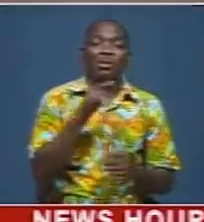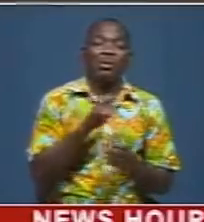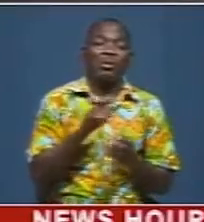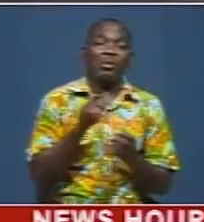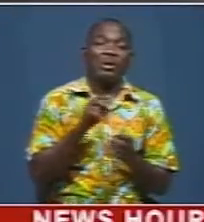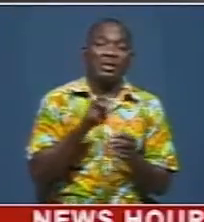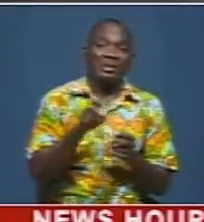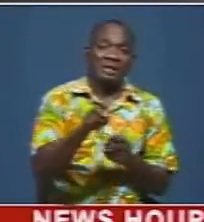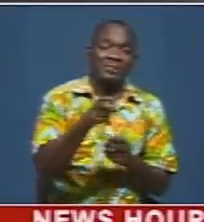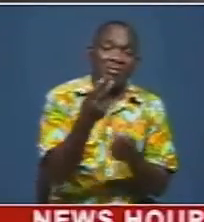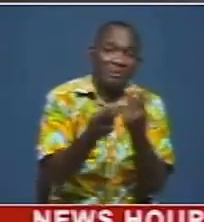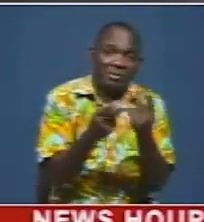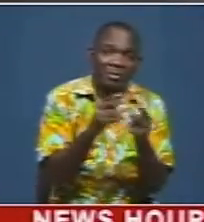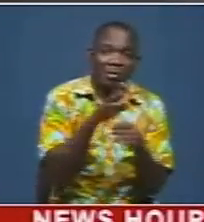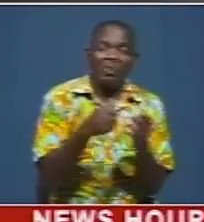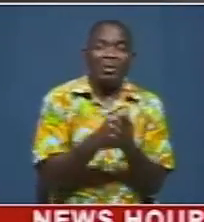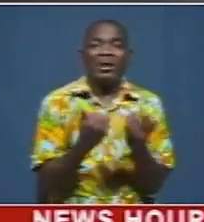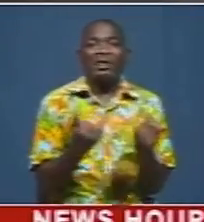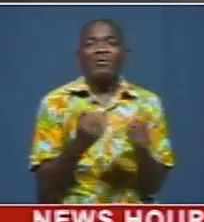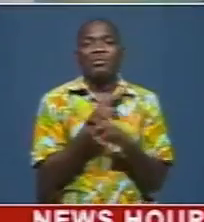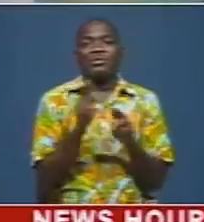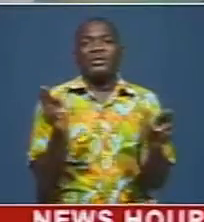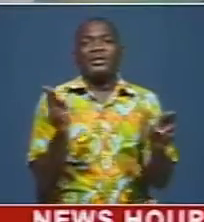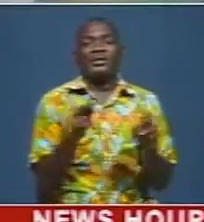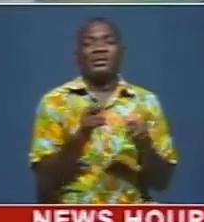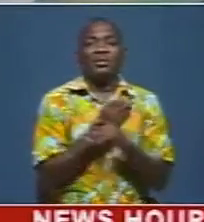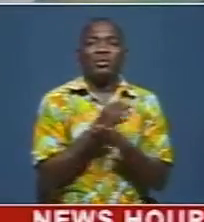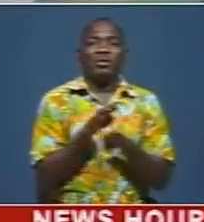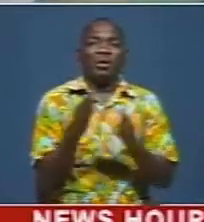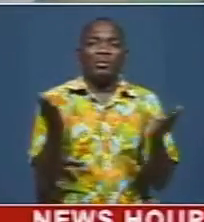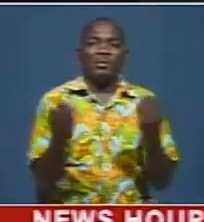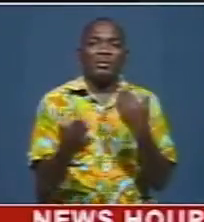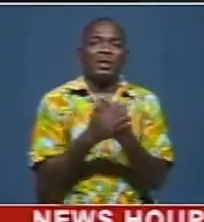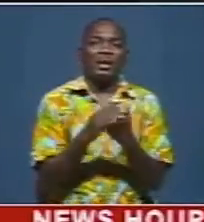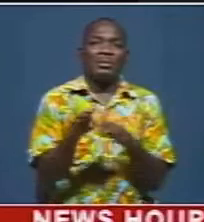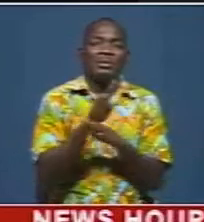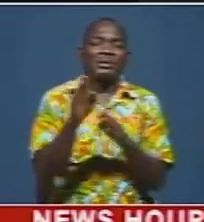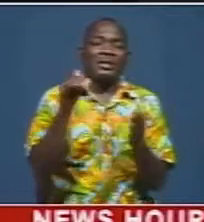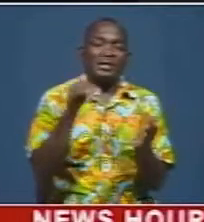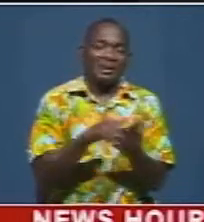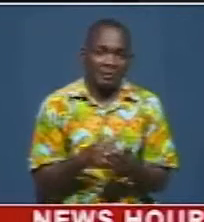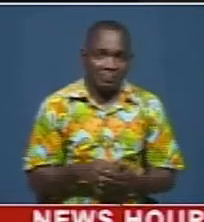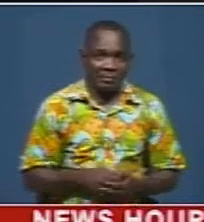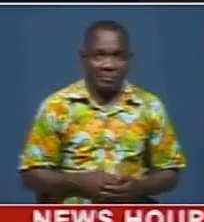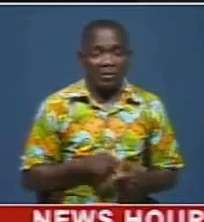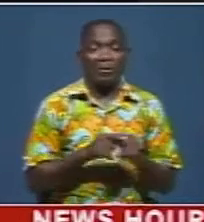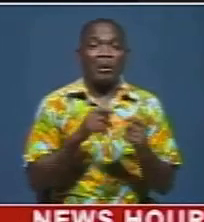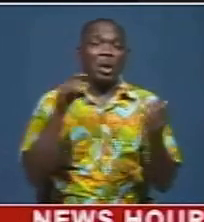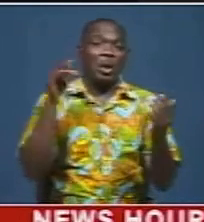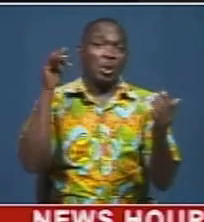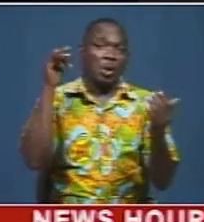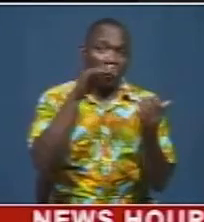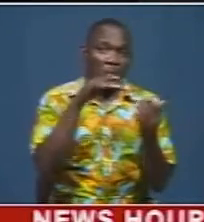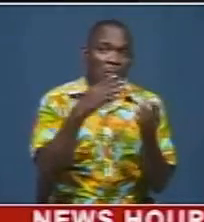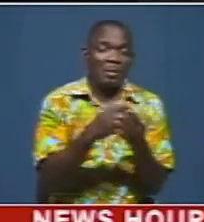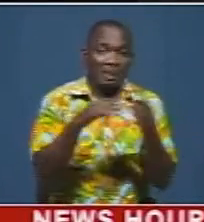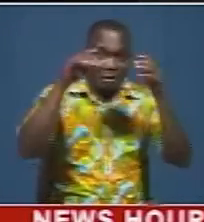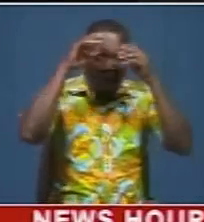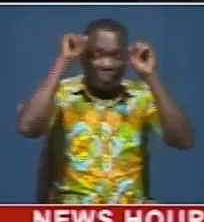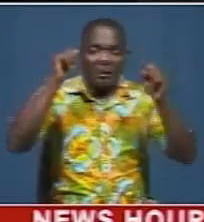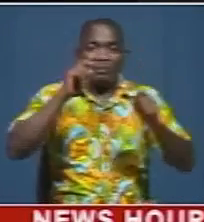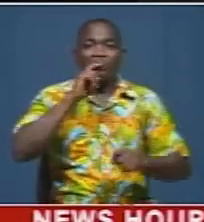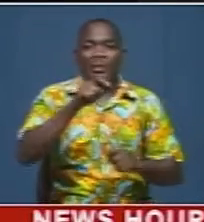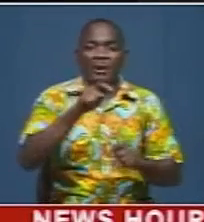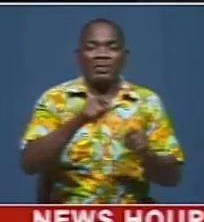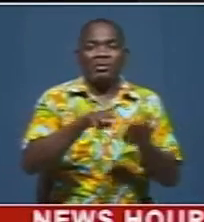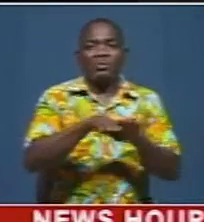are ever ready to reopen. We are just hoping that the president will give the